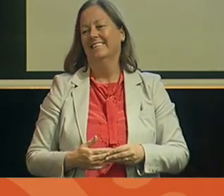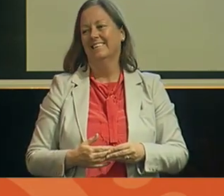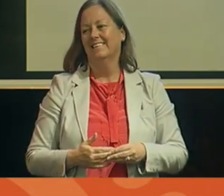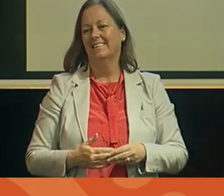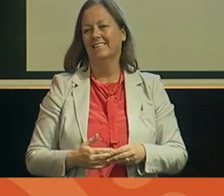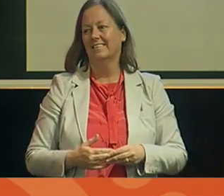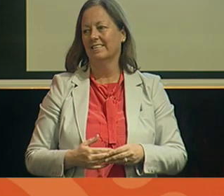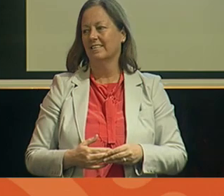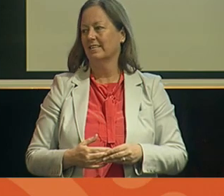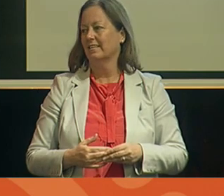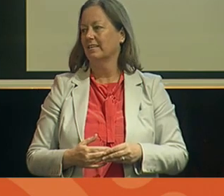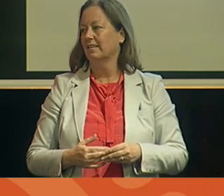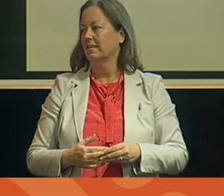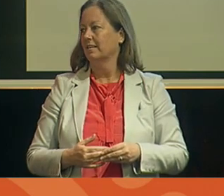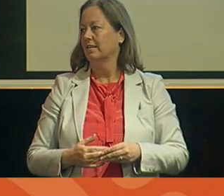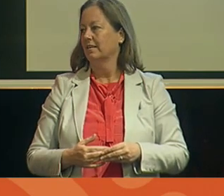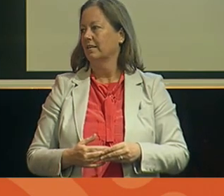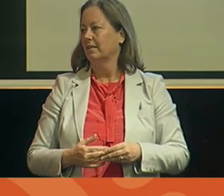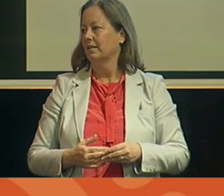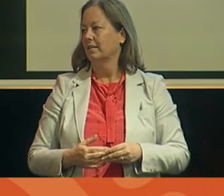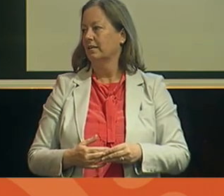yes, coming back.